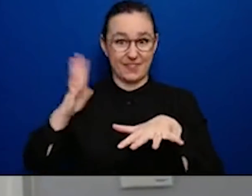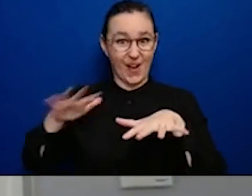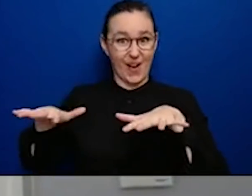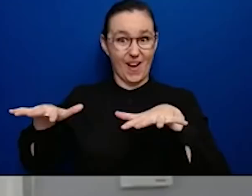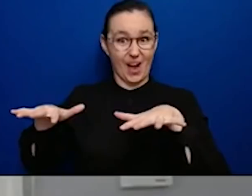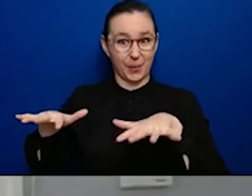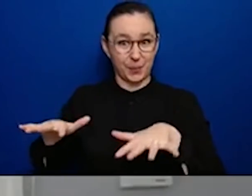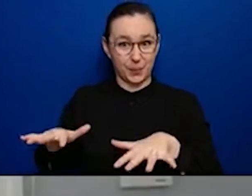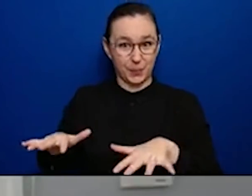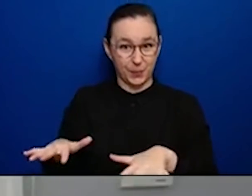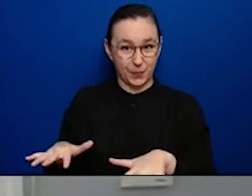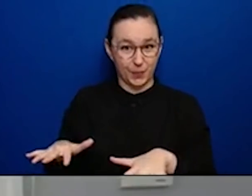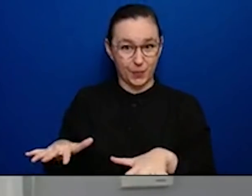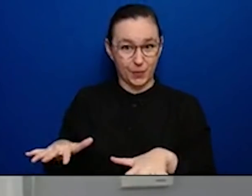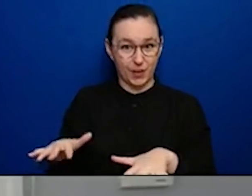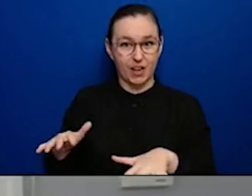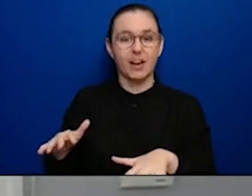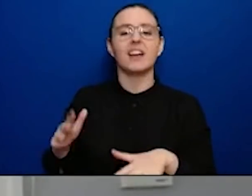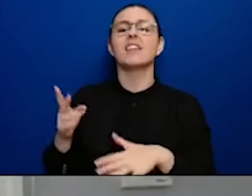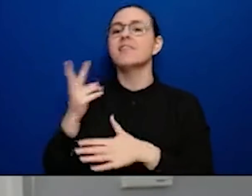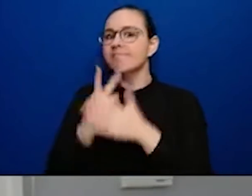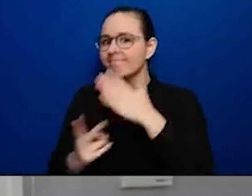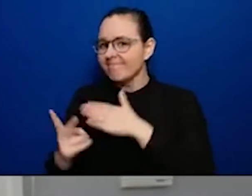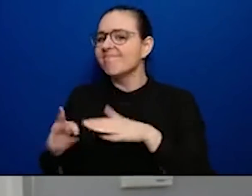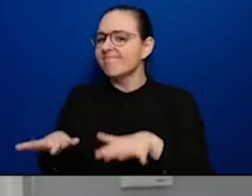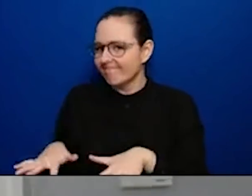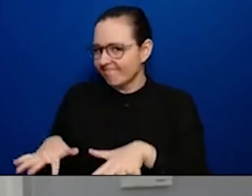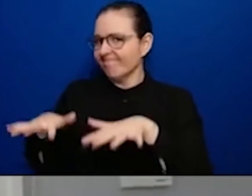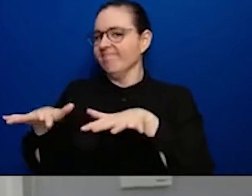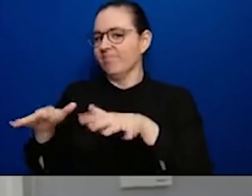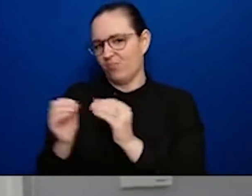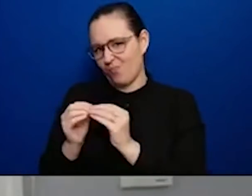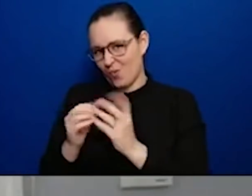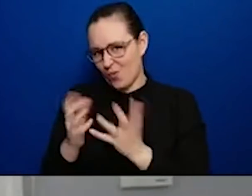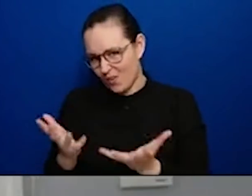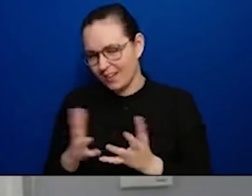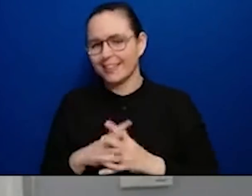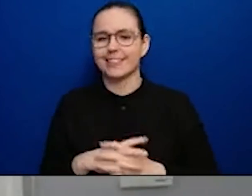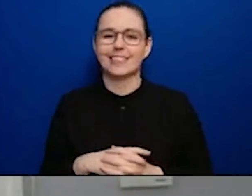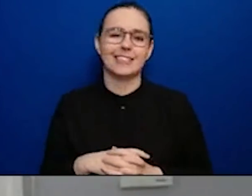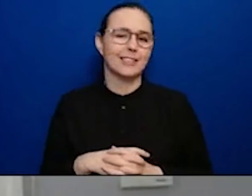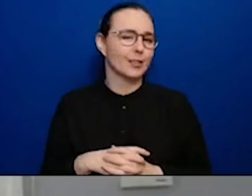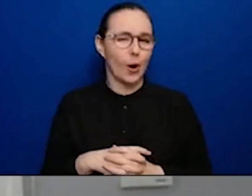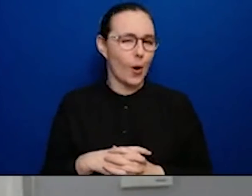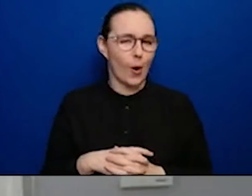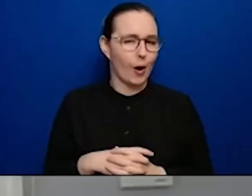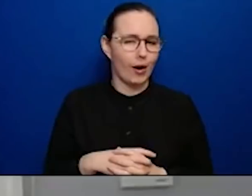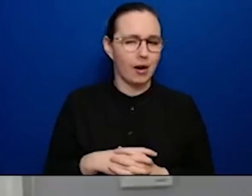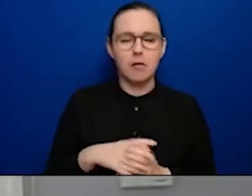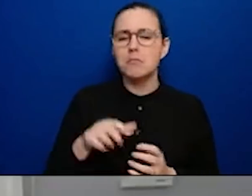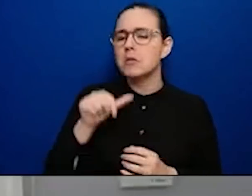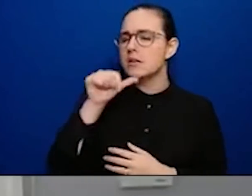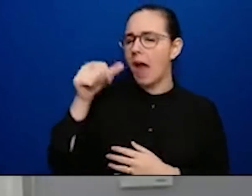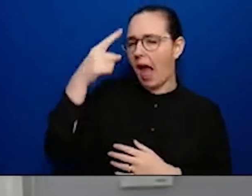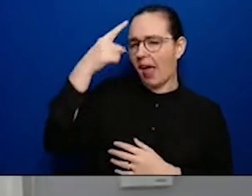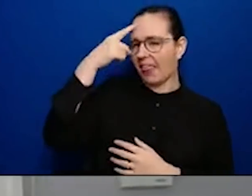day today, and then expecting to see conditions improve tomorrow. On Vancouver Island, things have